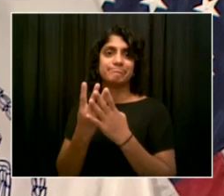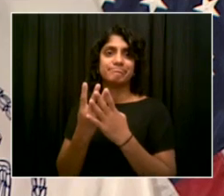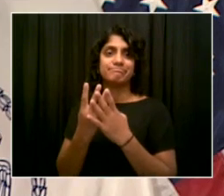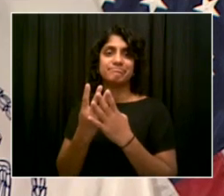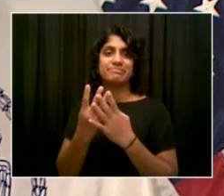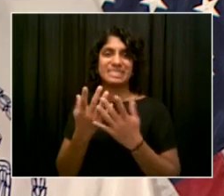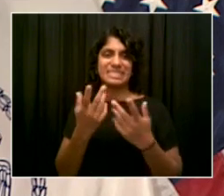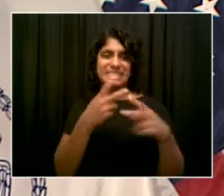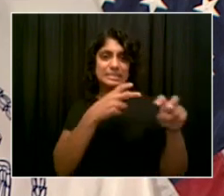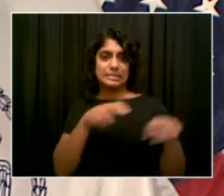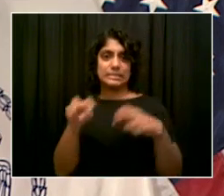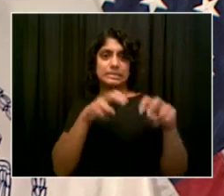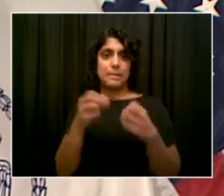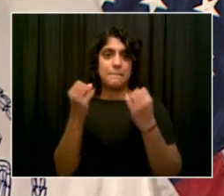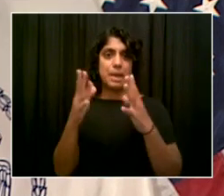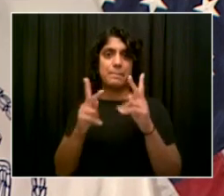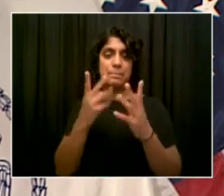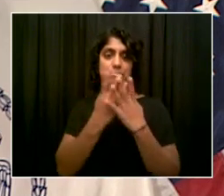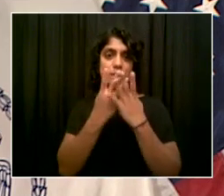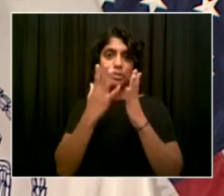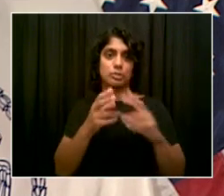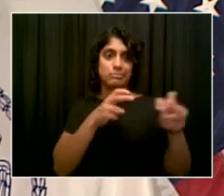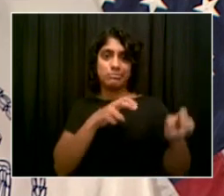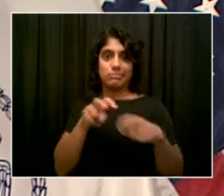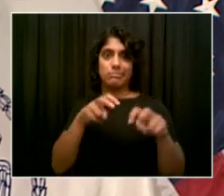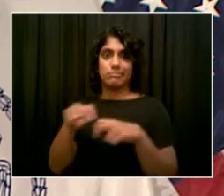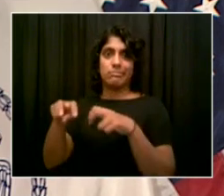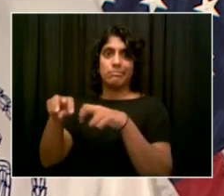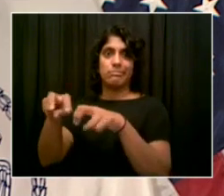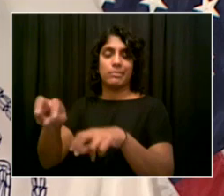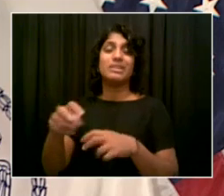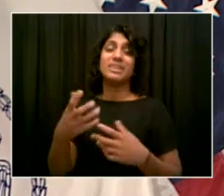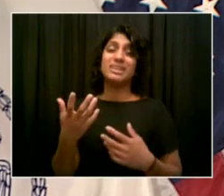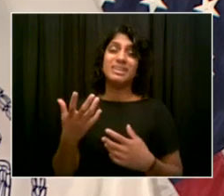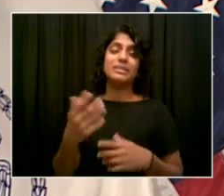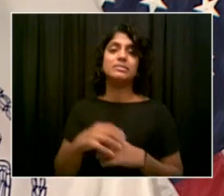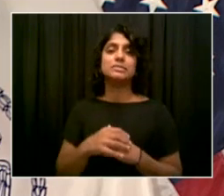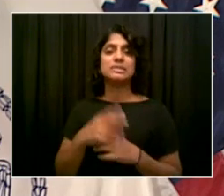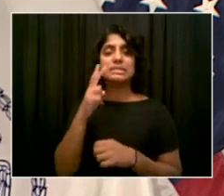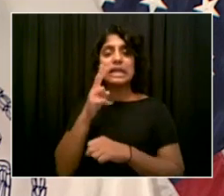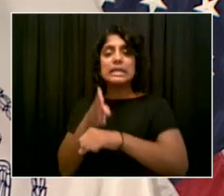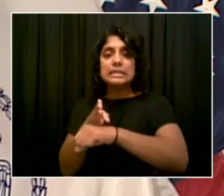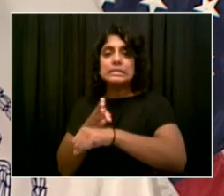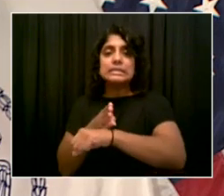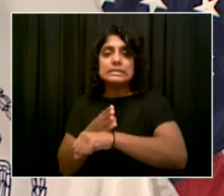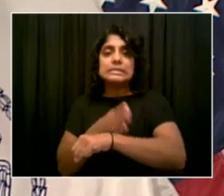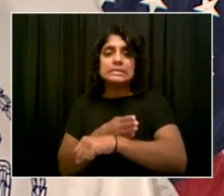lot. But there's real issues to be addressed, and we got to keep addressing them for sure. Go ahead, Julia.